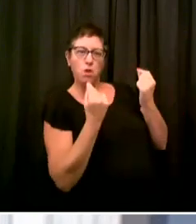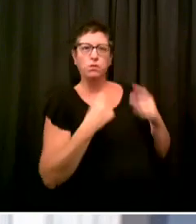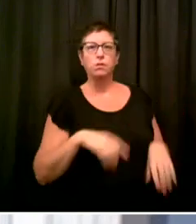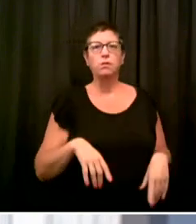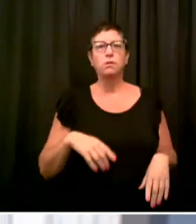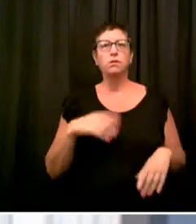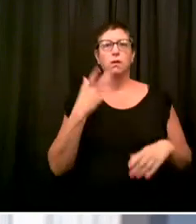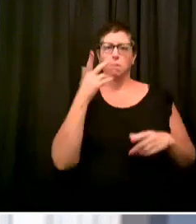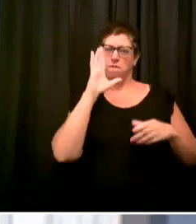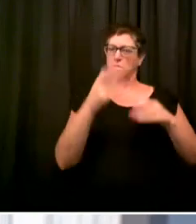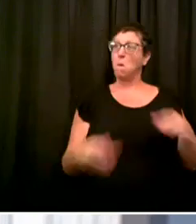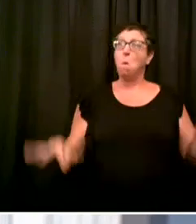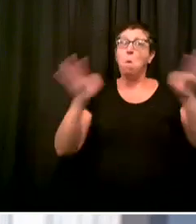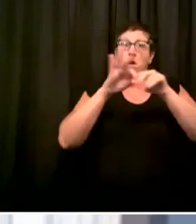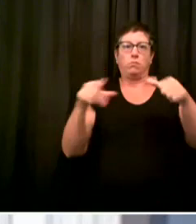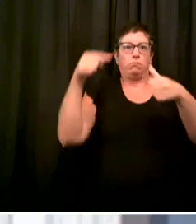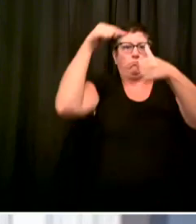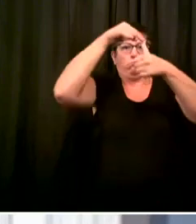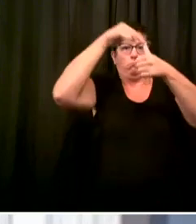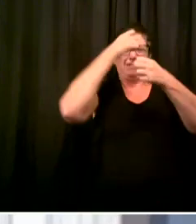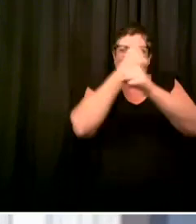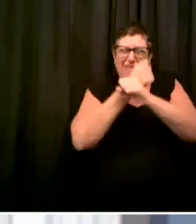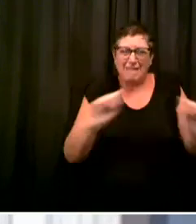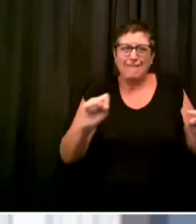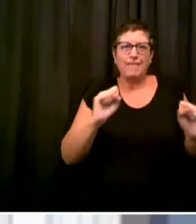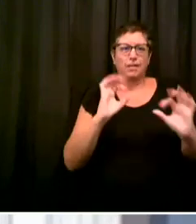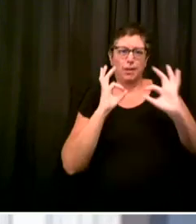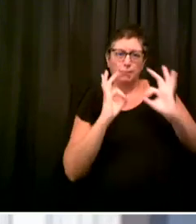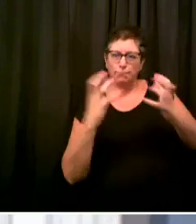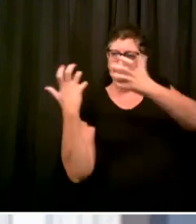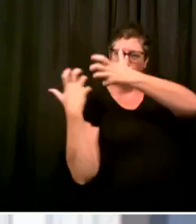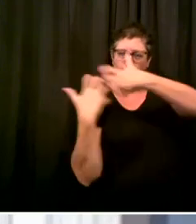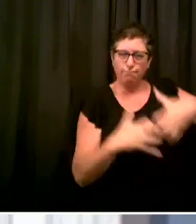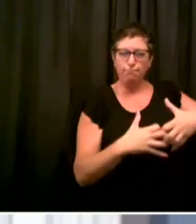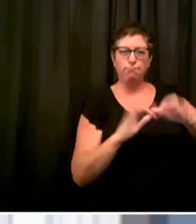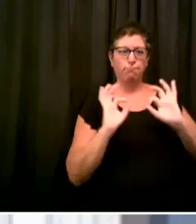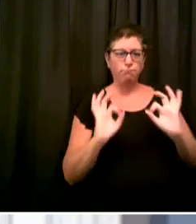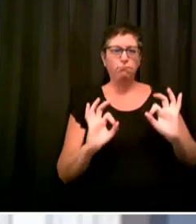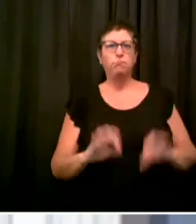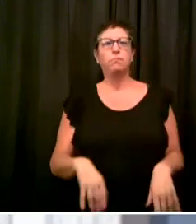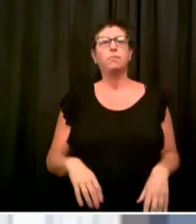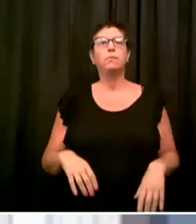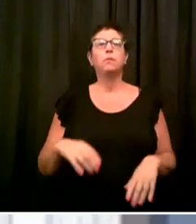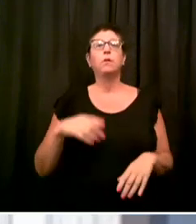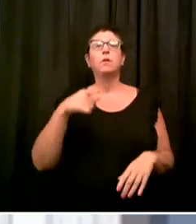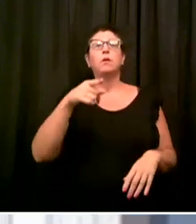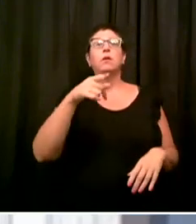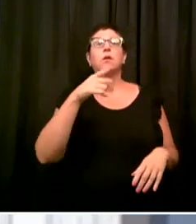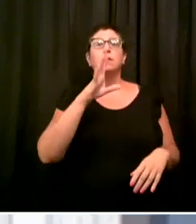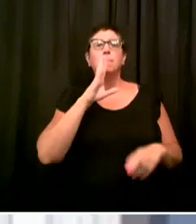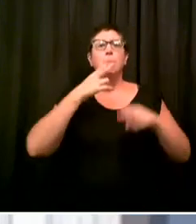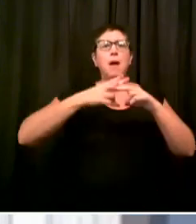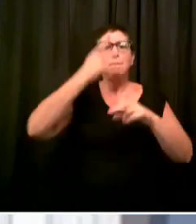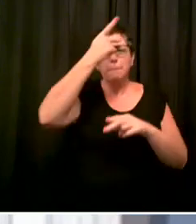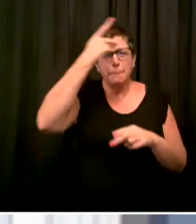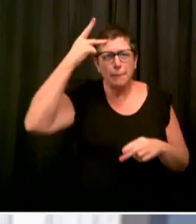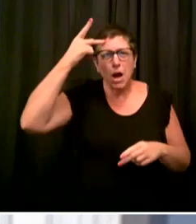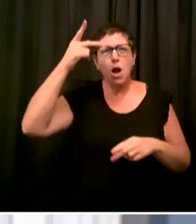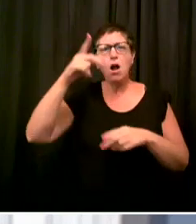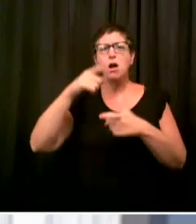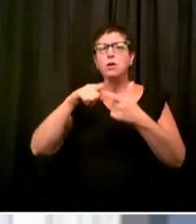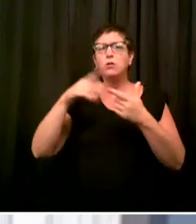encouraging, our schools to think of different kinds of places. You mentioned public parks, adjacent streets. All of those are